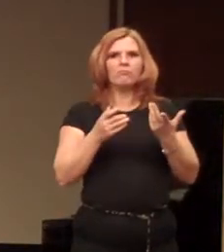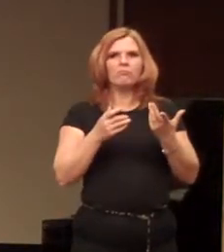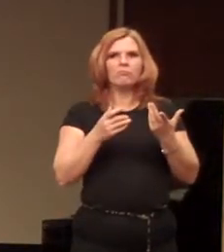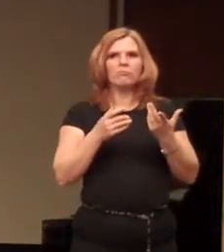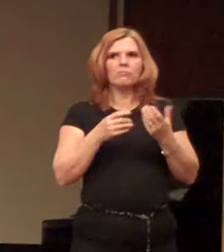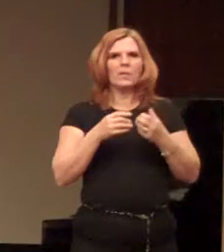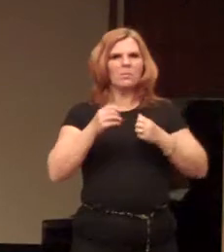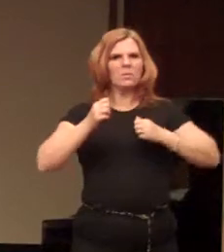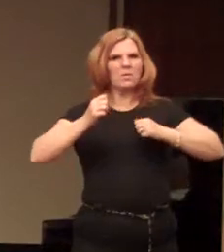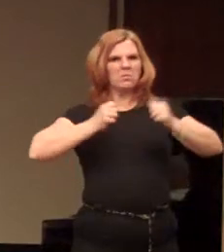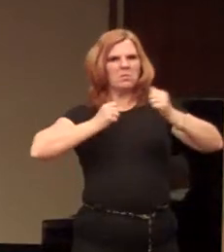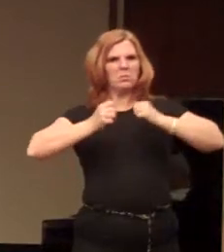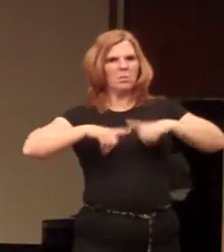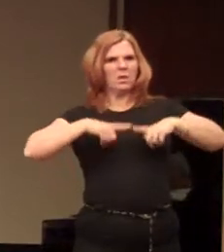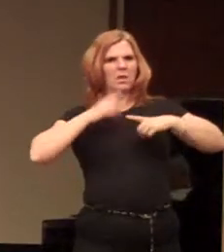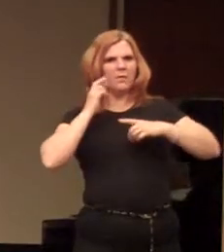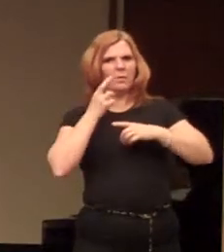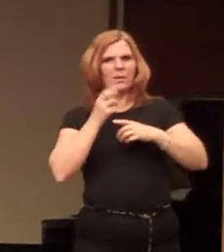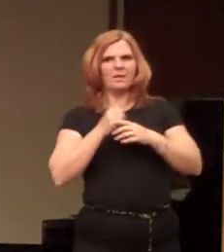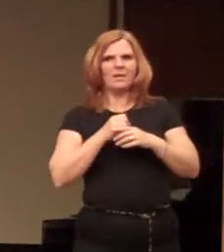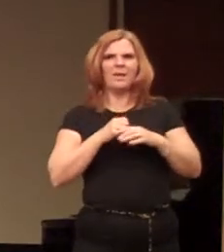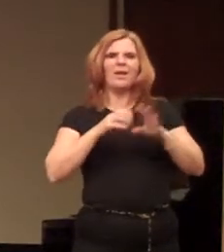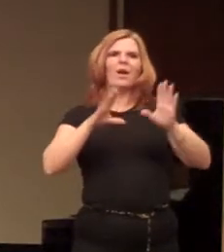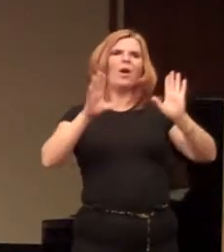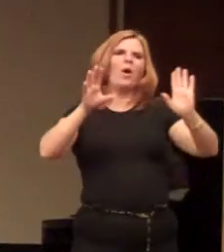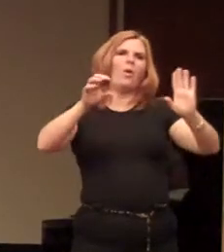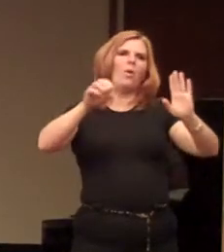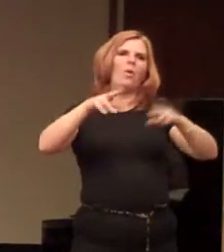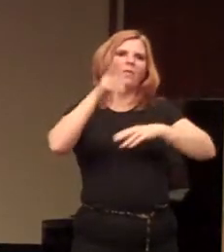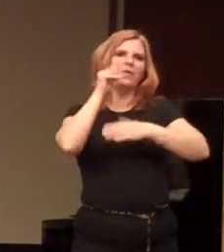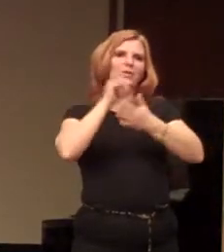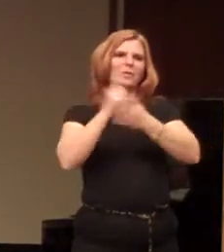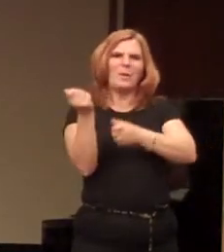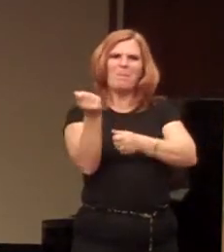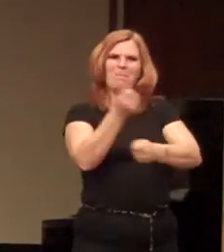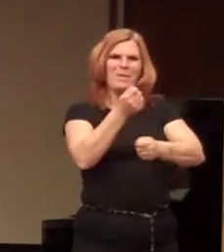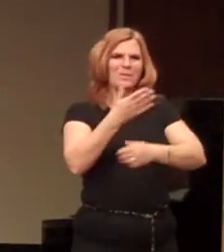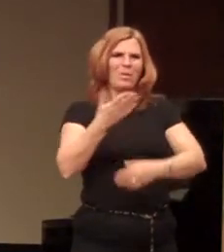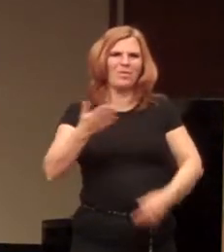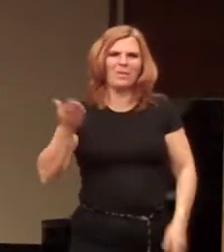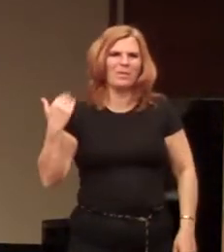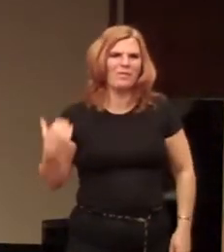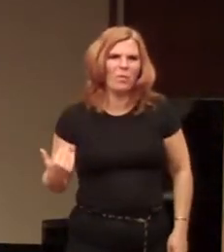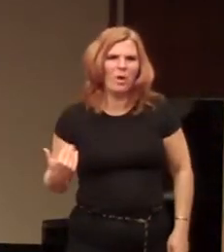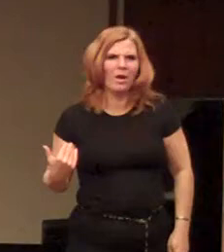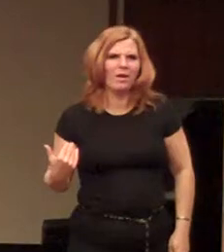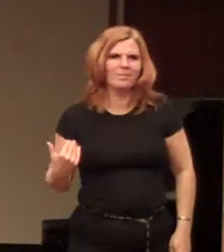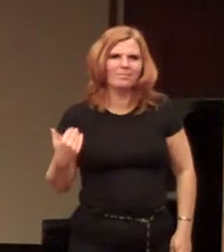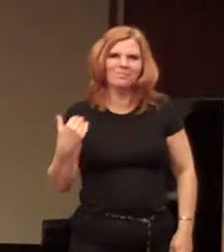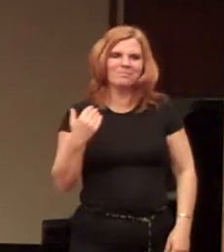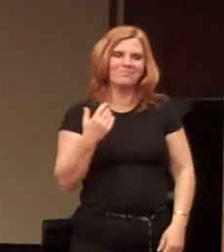doing the sporting life, Wheeling." He said, "Oh," he said, "I've heard you do that baseball thing before."